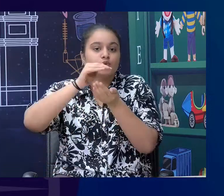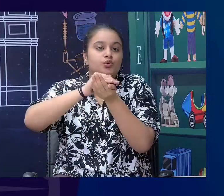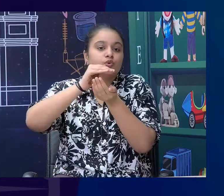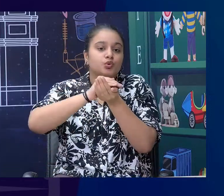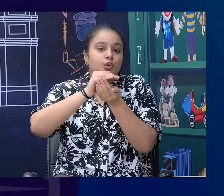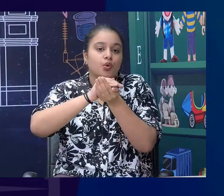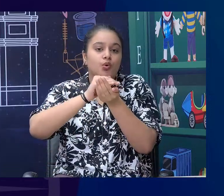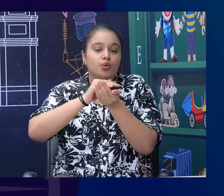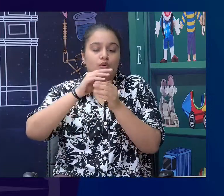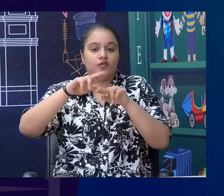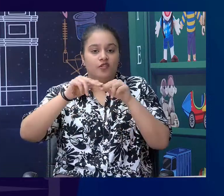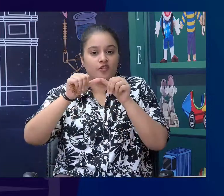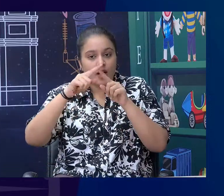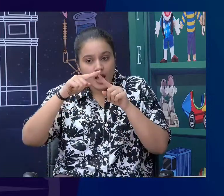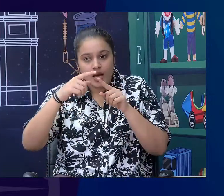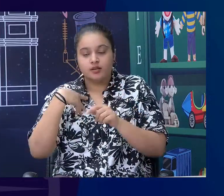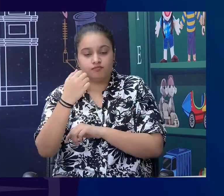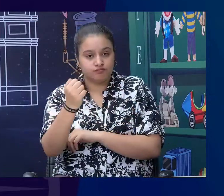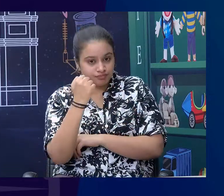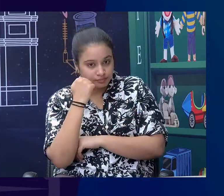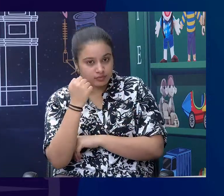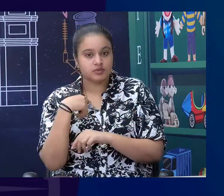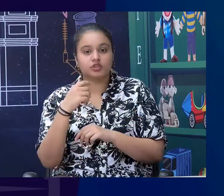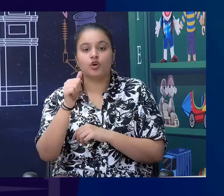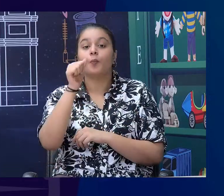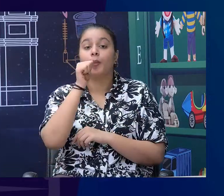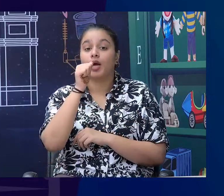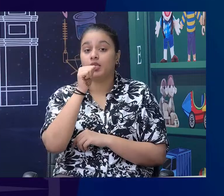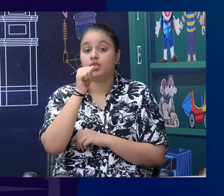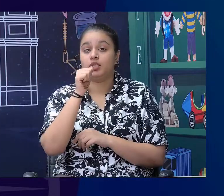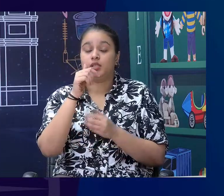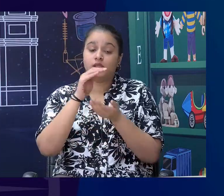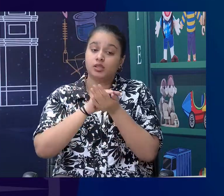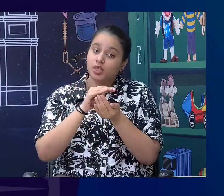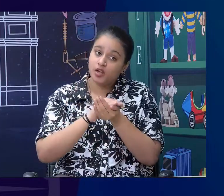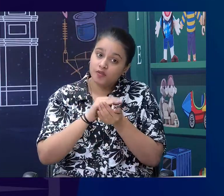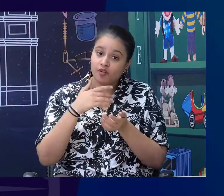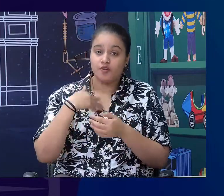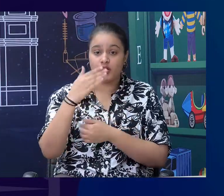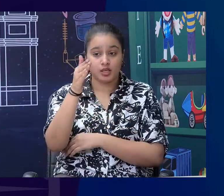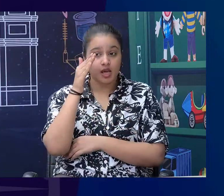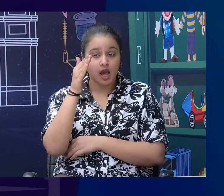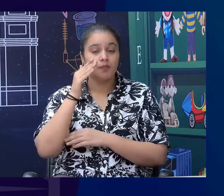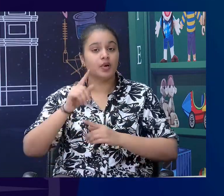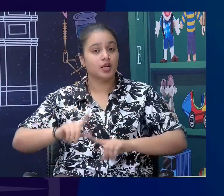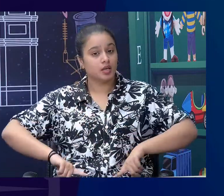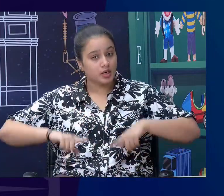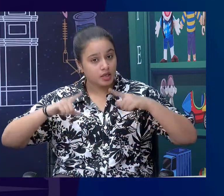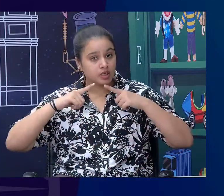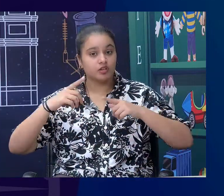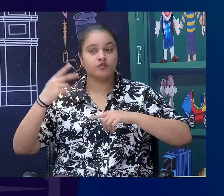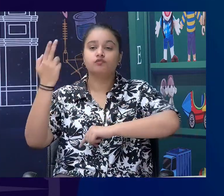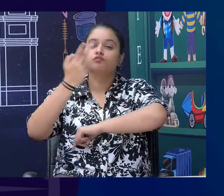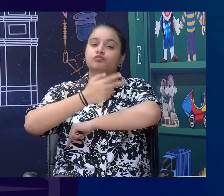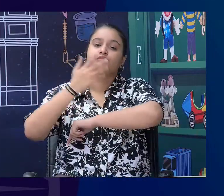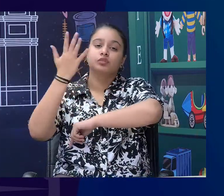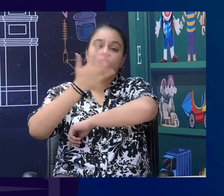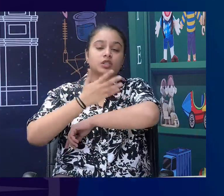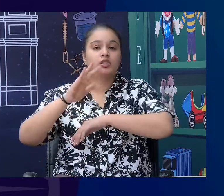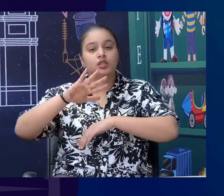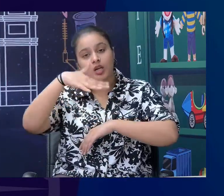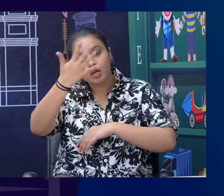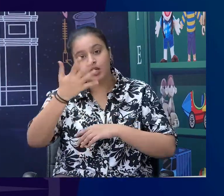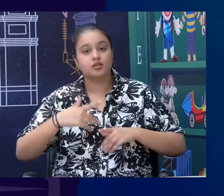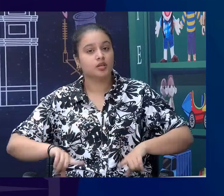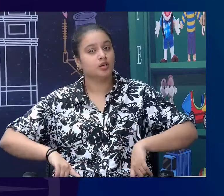fat, energy and also water, and the camel can survive in deserts without eating for days at end. So